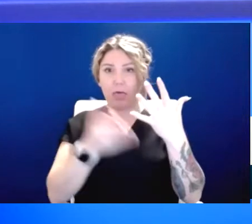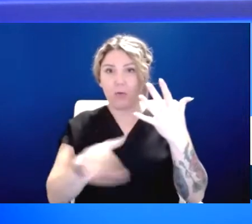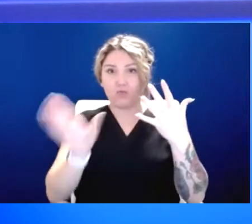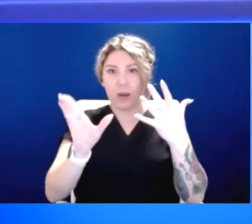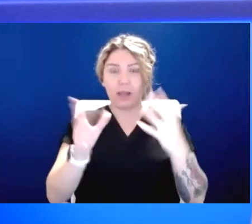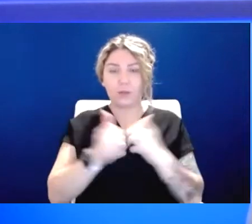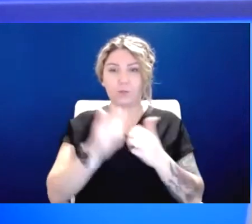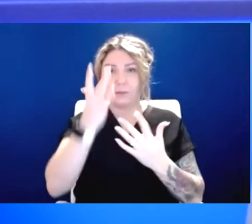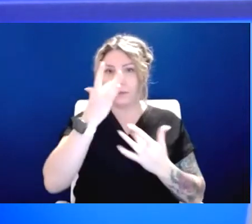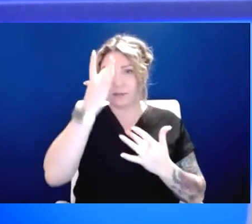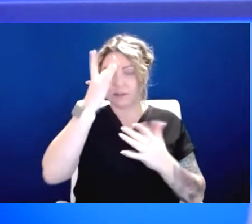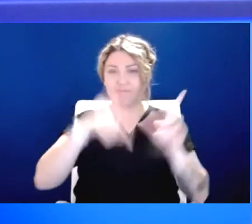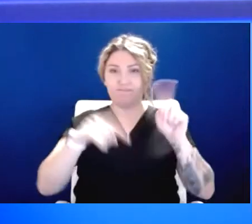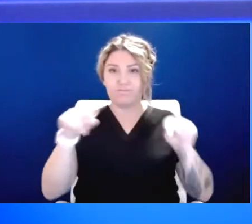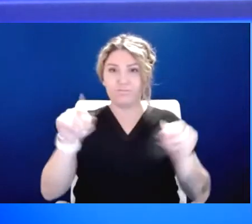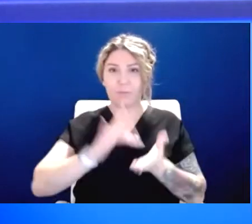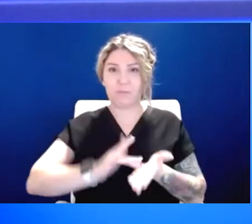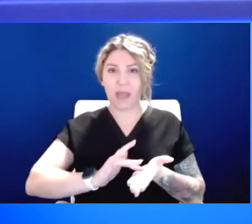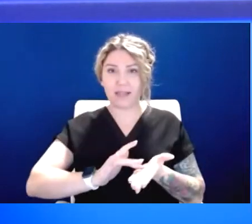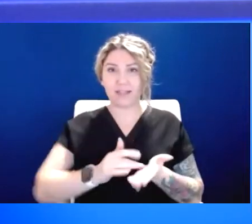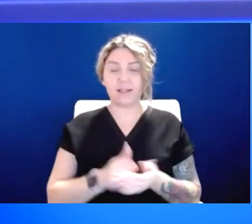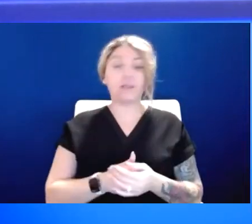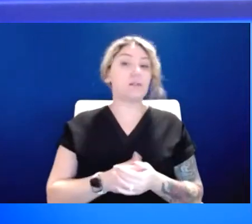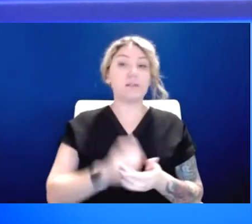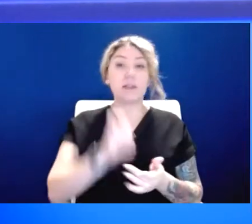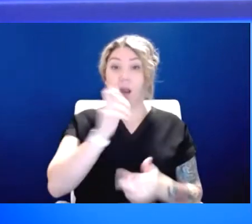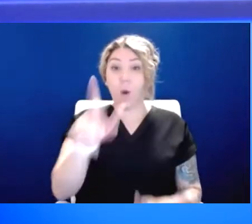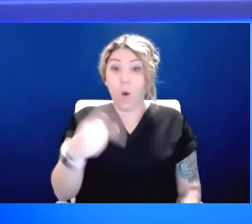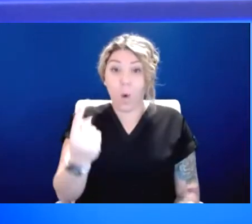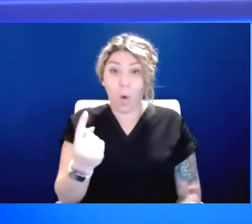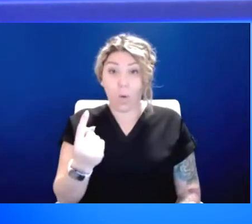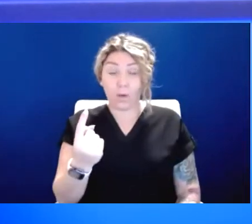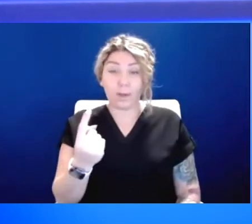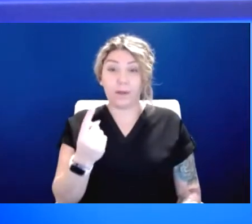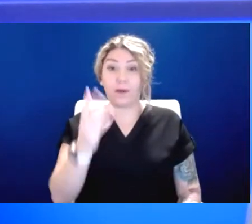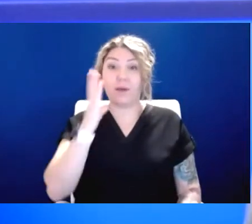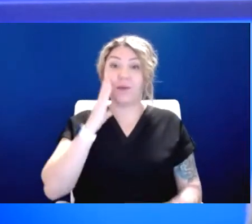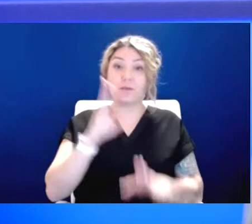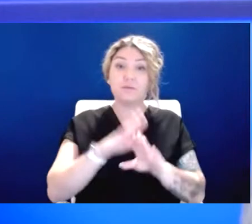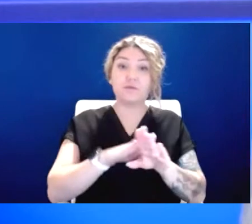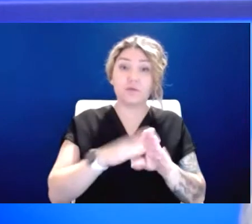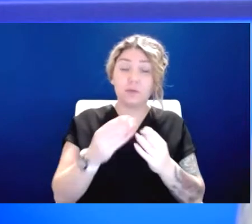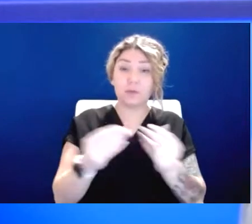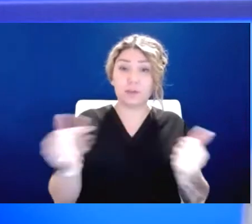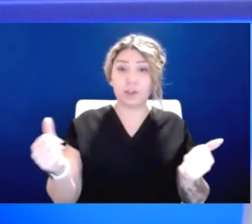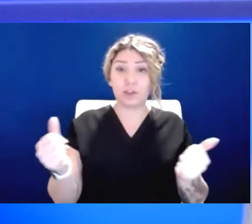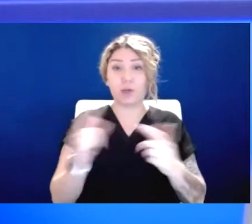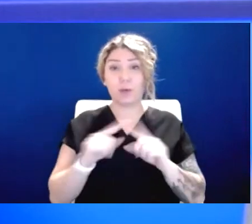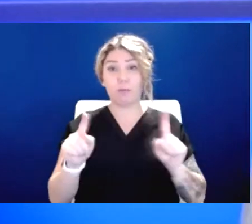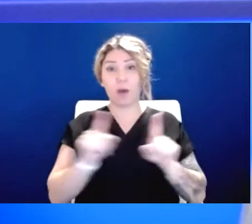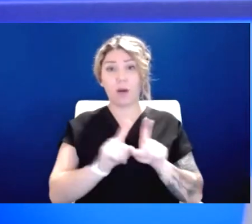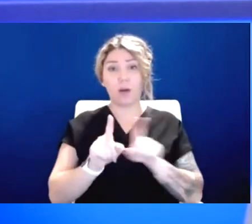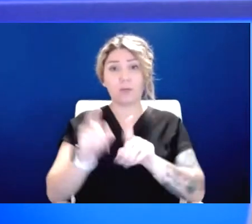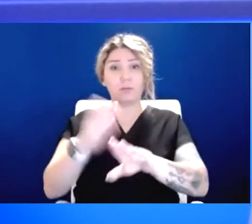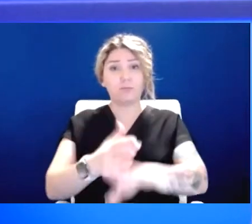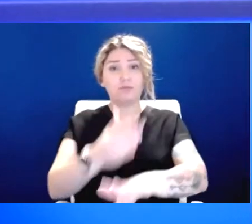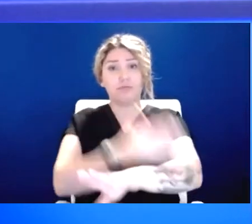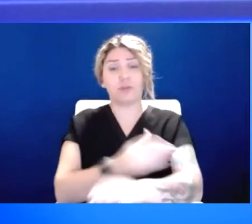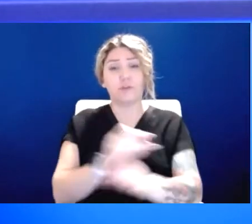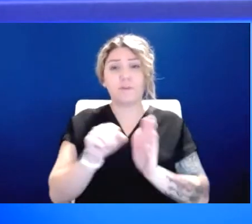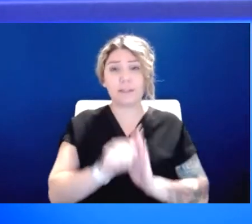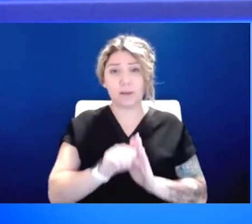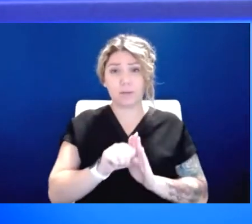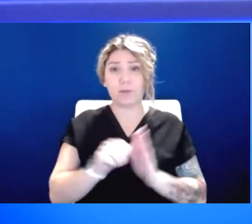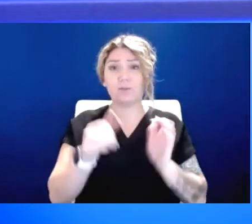different medications because, like I said, not only is our goal to slow and cure Parkinson's, but also improve the symptoms that with the